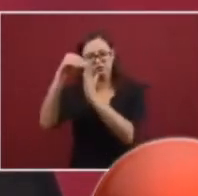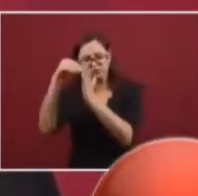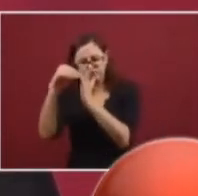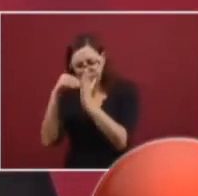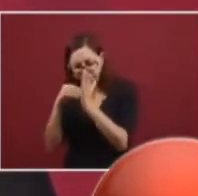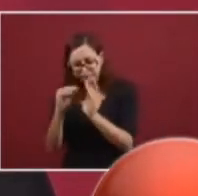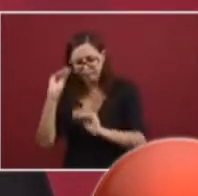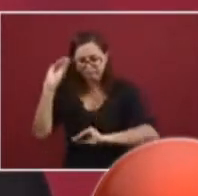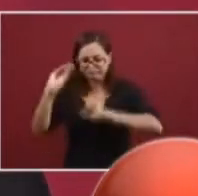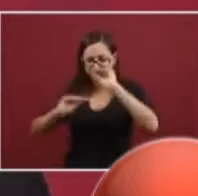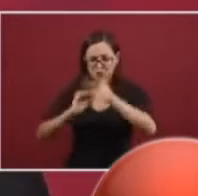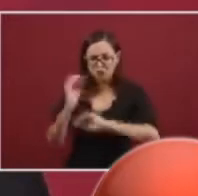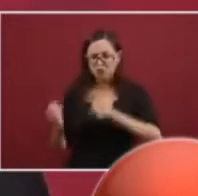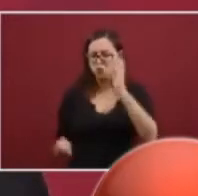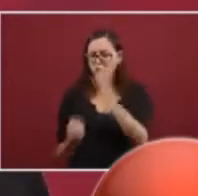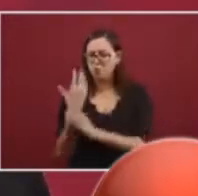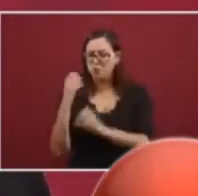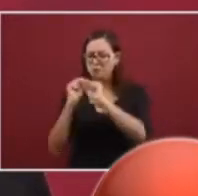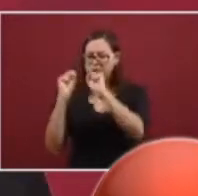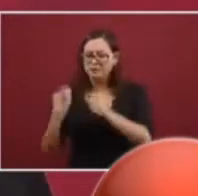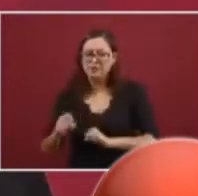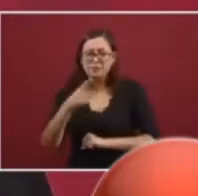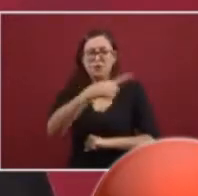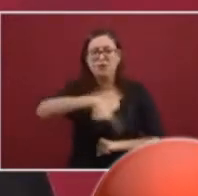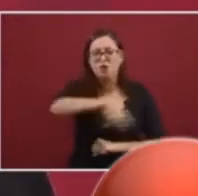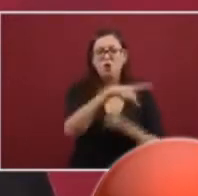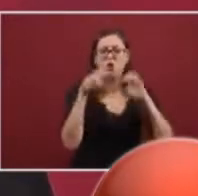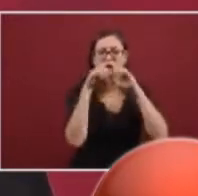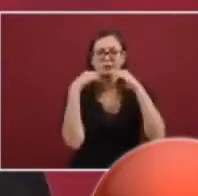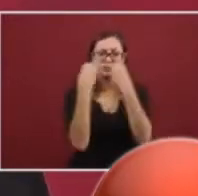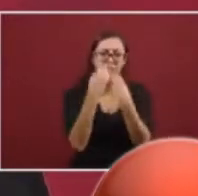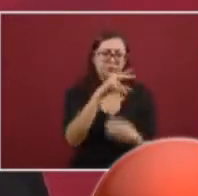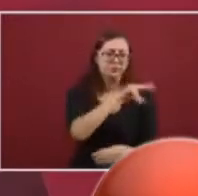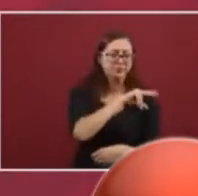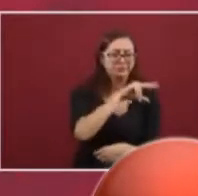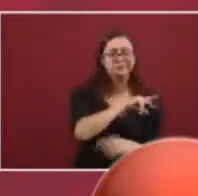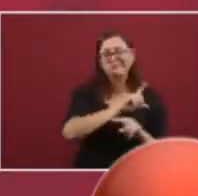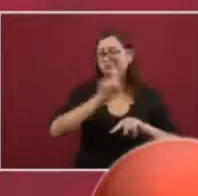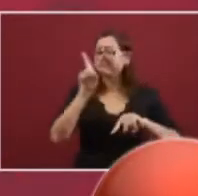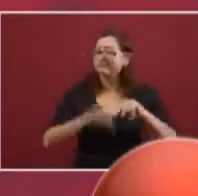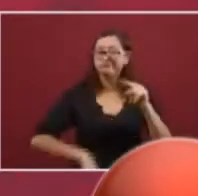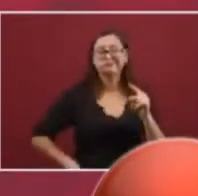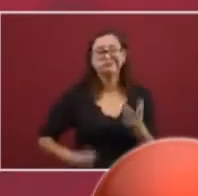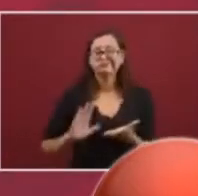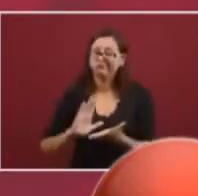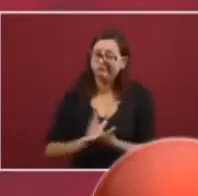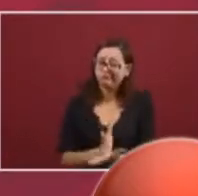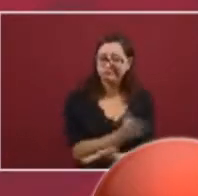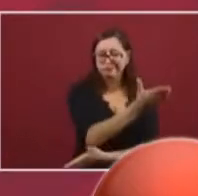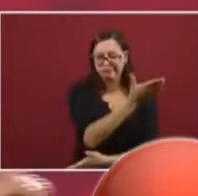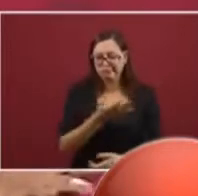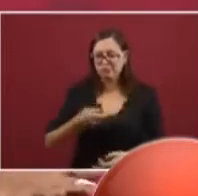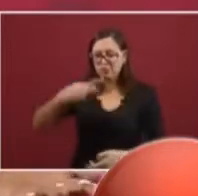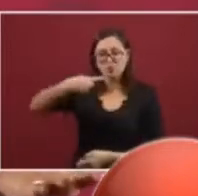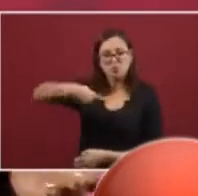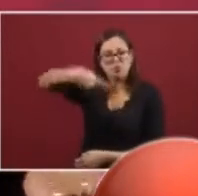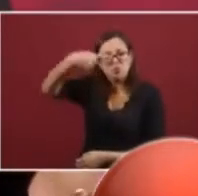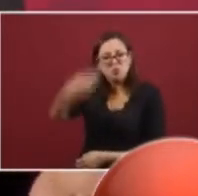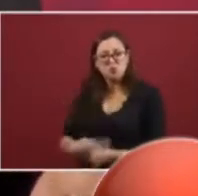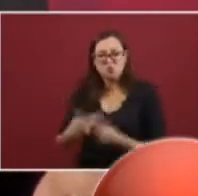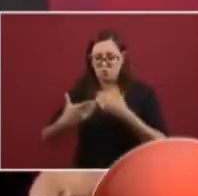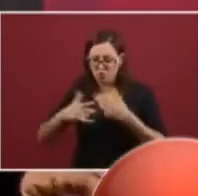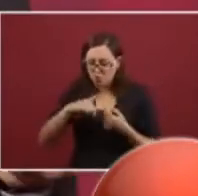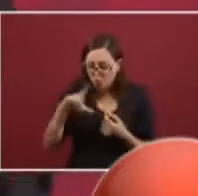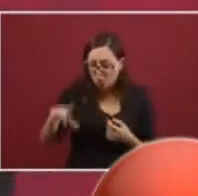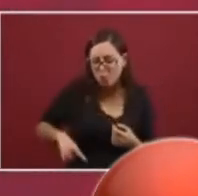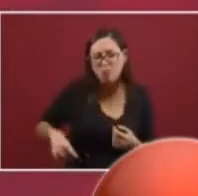to supply to the agencies, these private agencies that used to give security services,